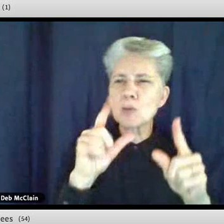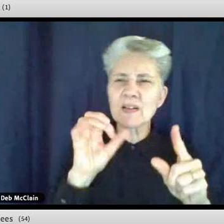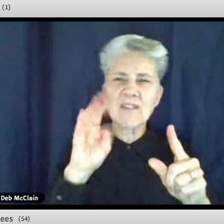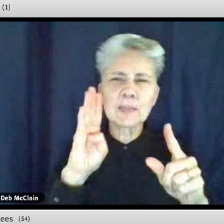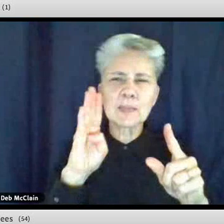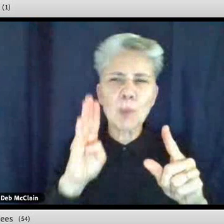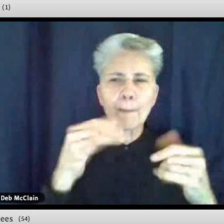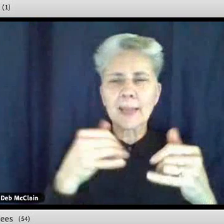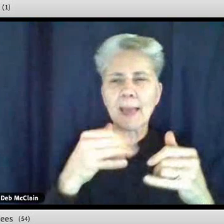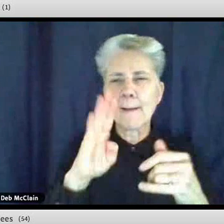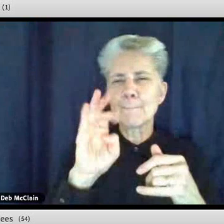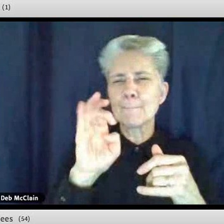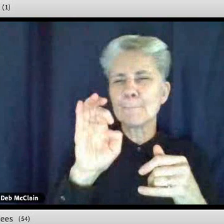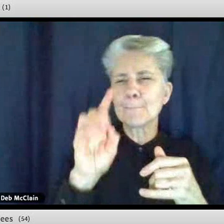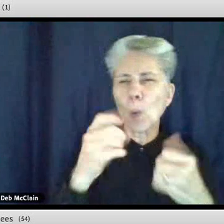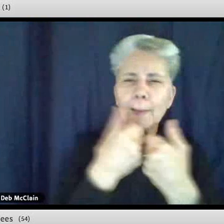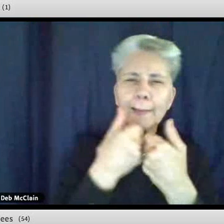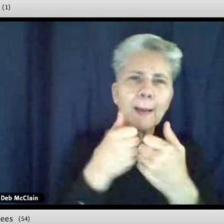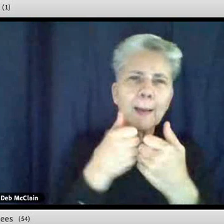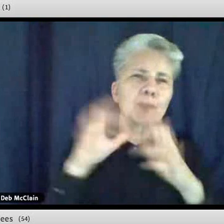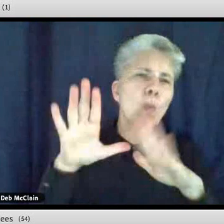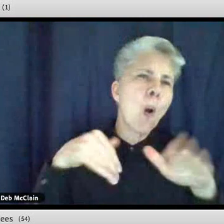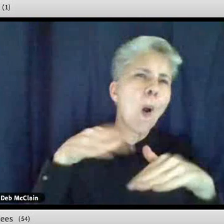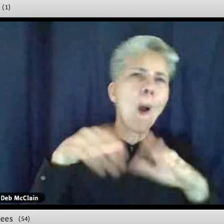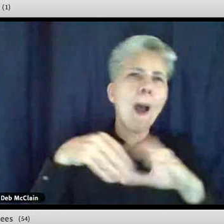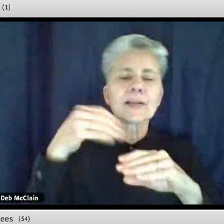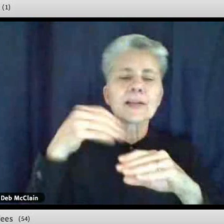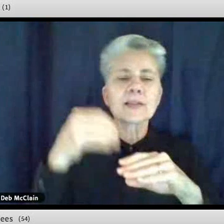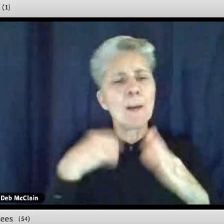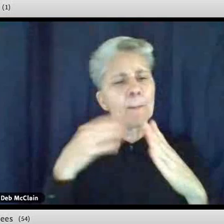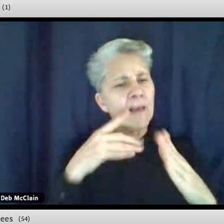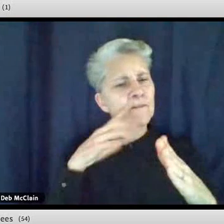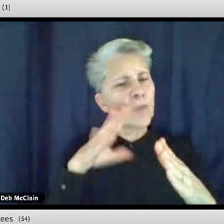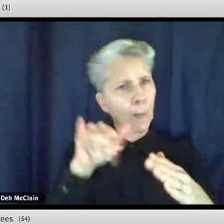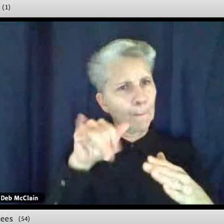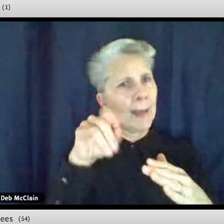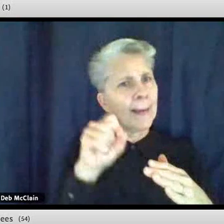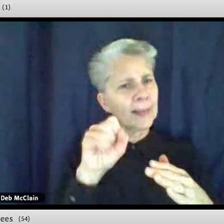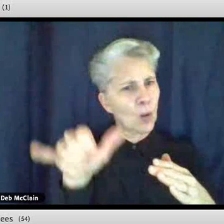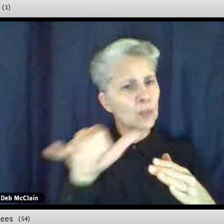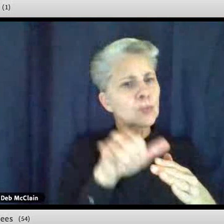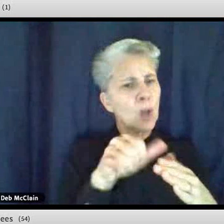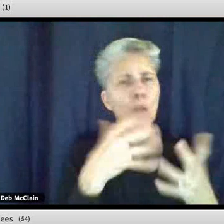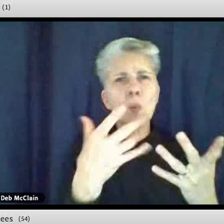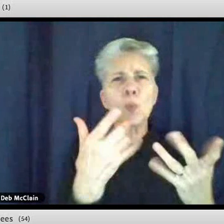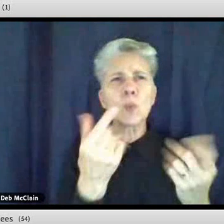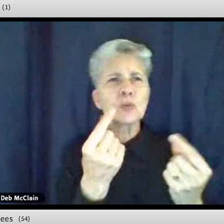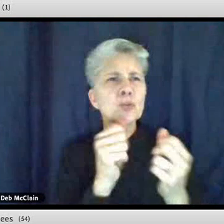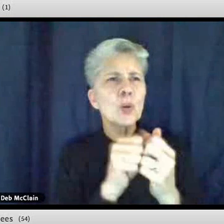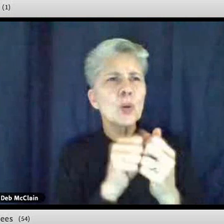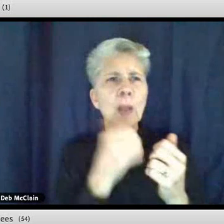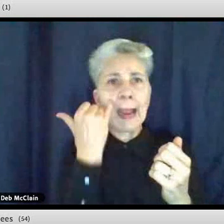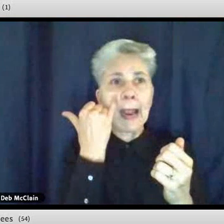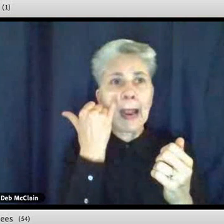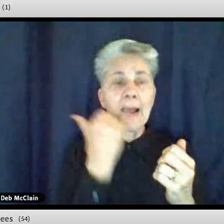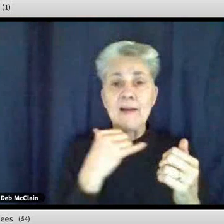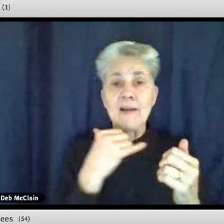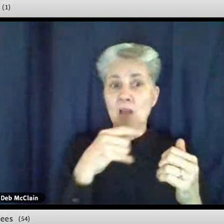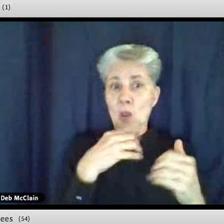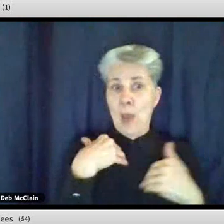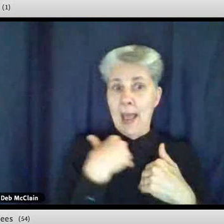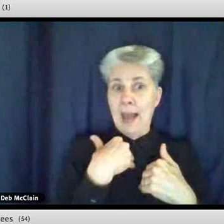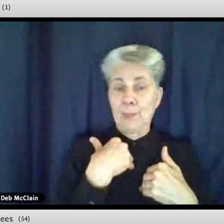playing board games, they're going out for a walk. Have a plan for your pets. What are you going to do if your animal gets sick? Is your